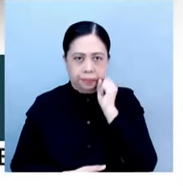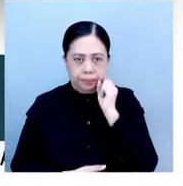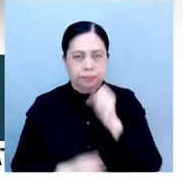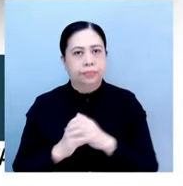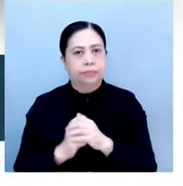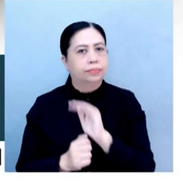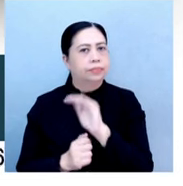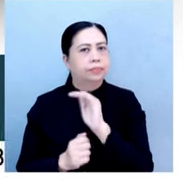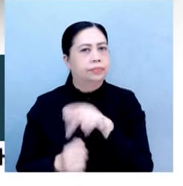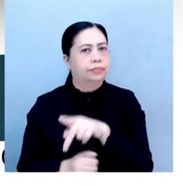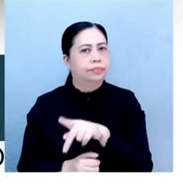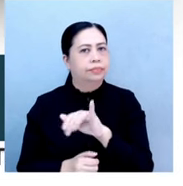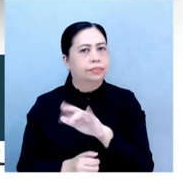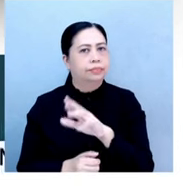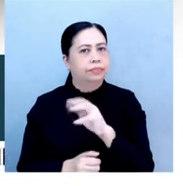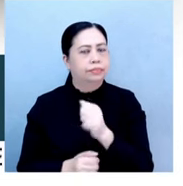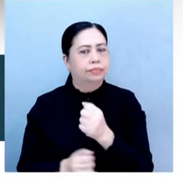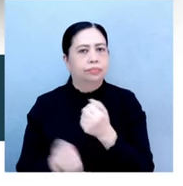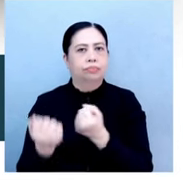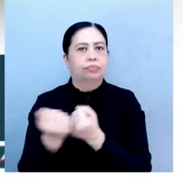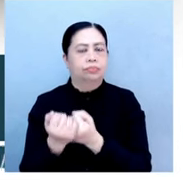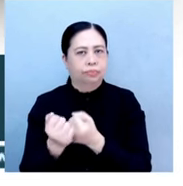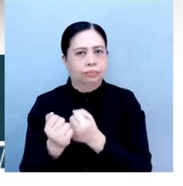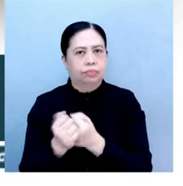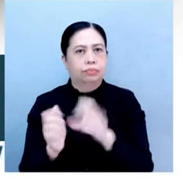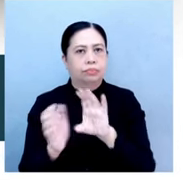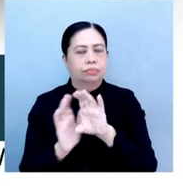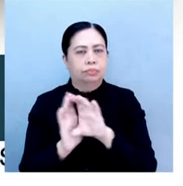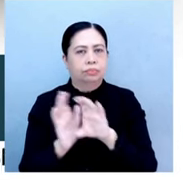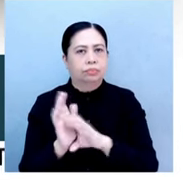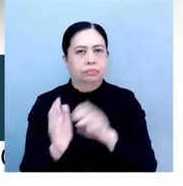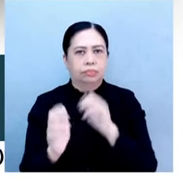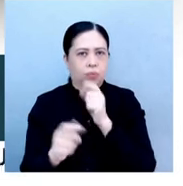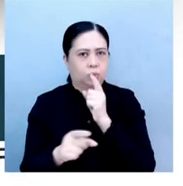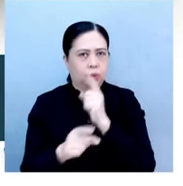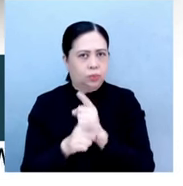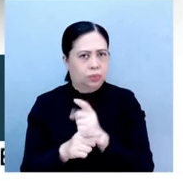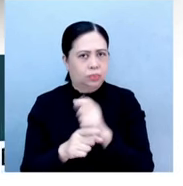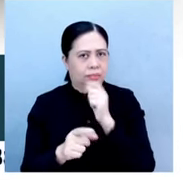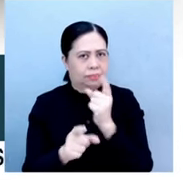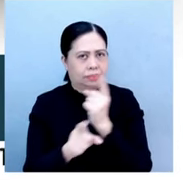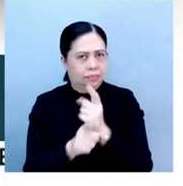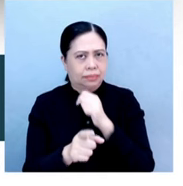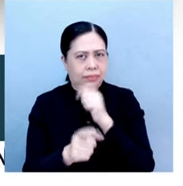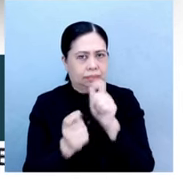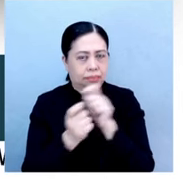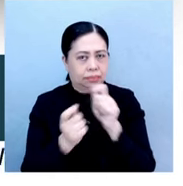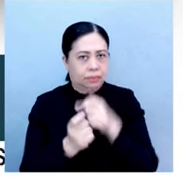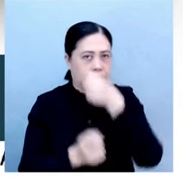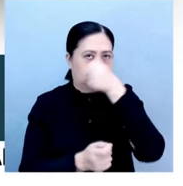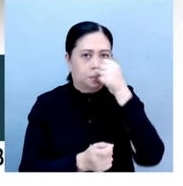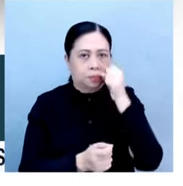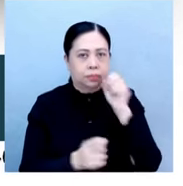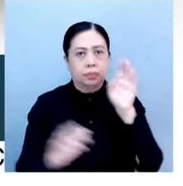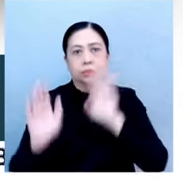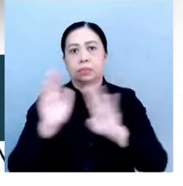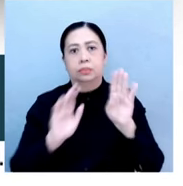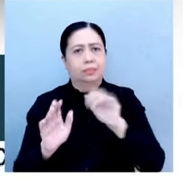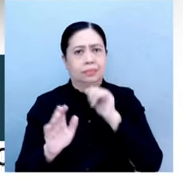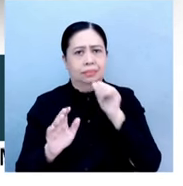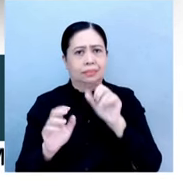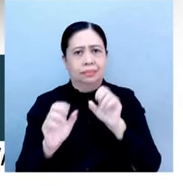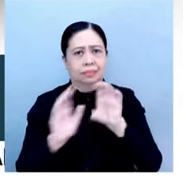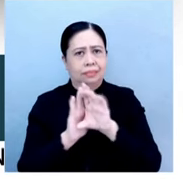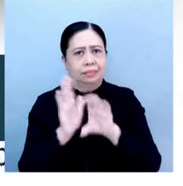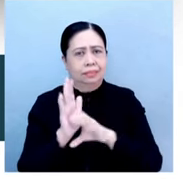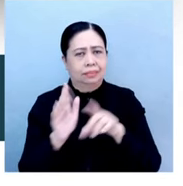calls PIRMA's pro-charter change advertisement untruthful and inaccurate. Soto says the problem is not the